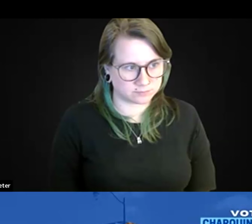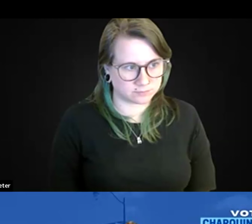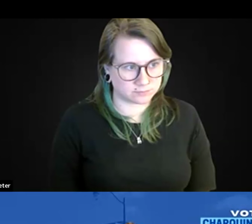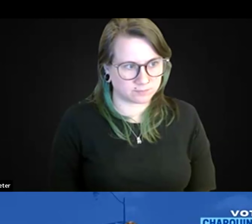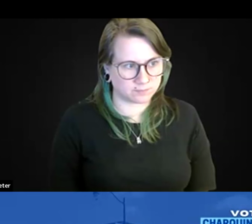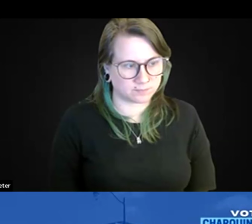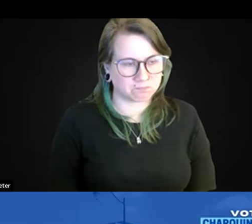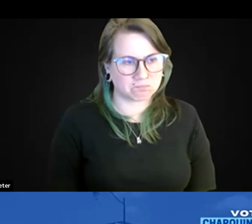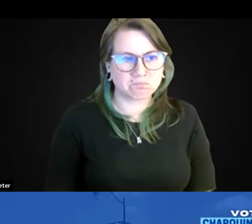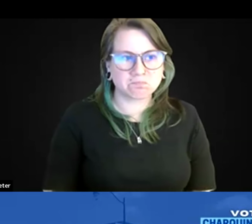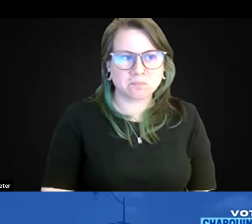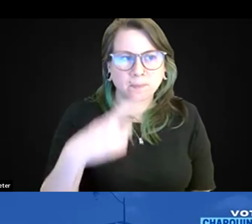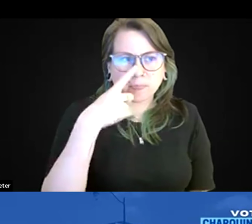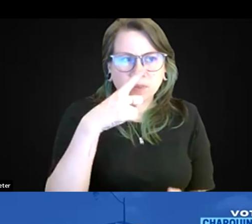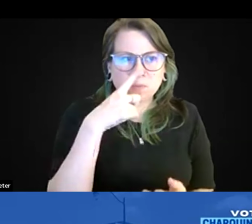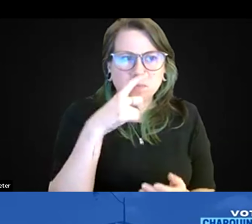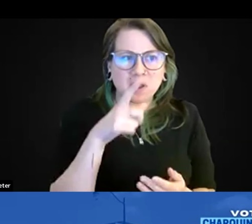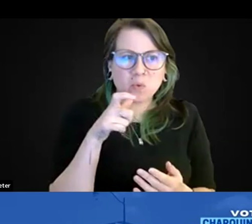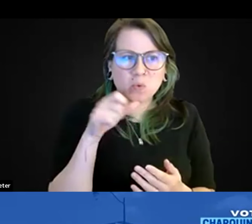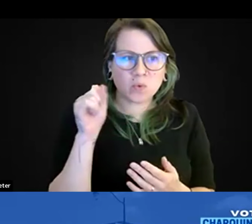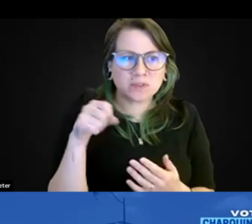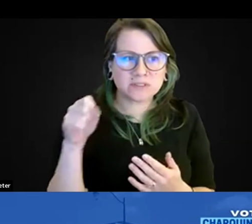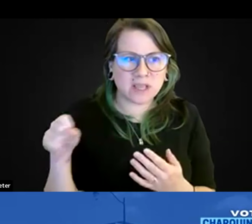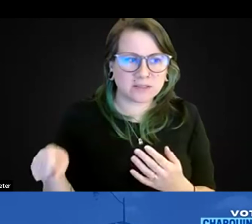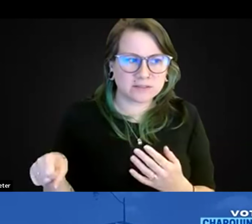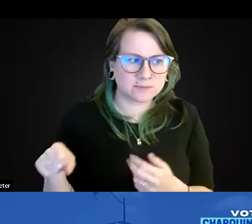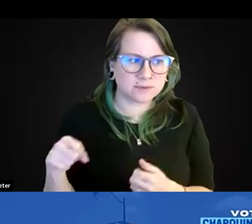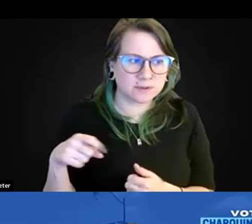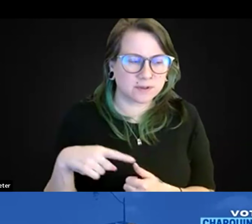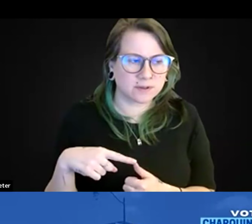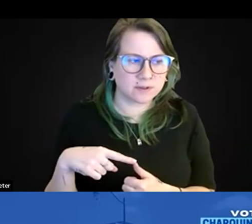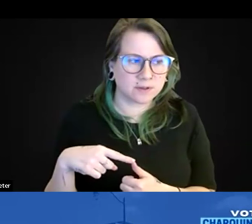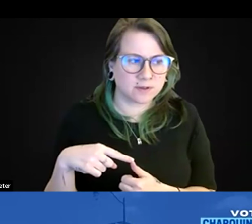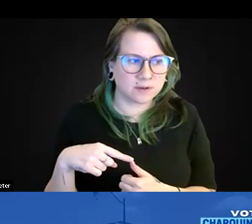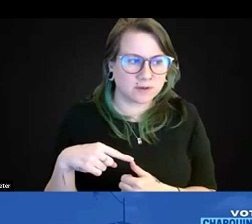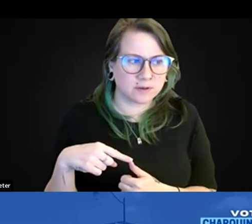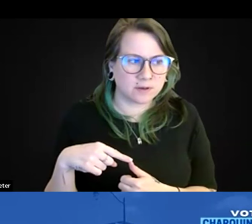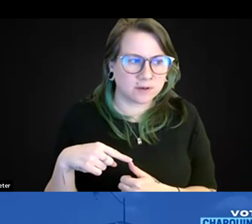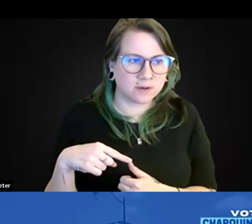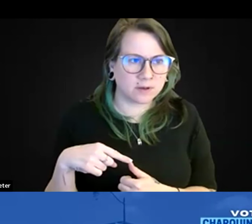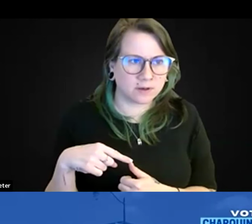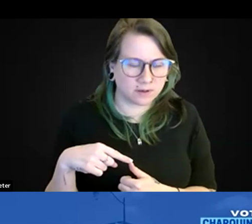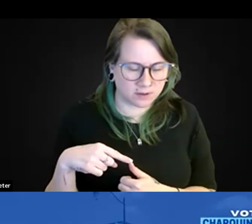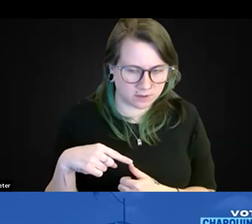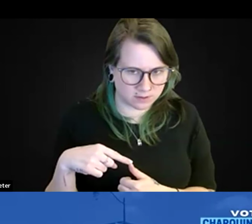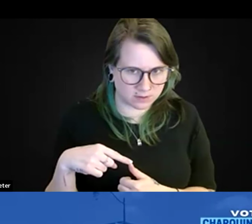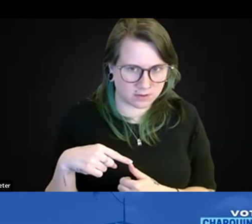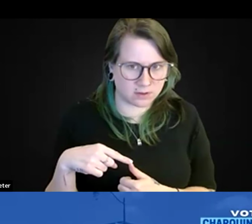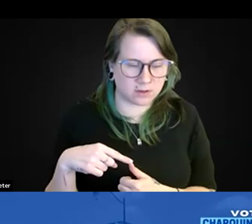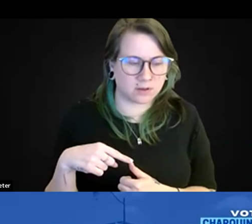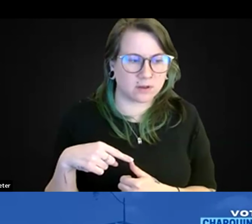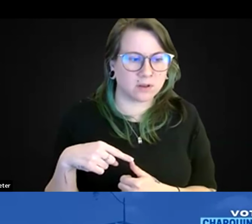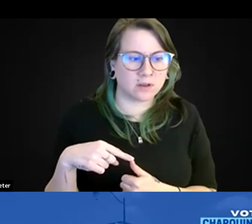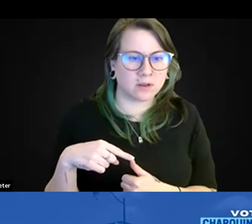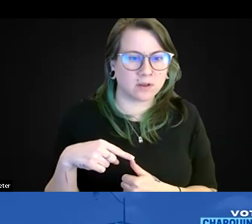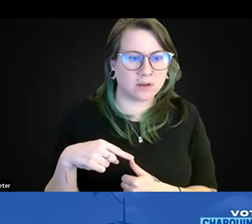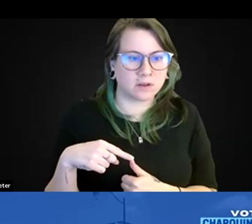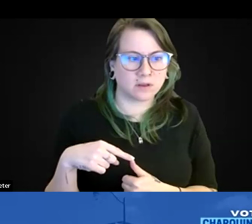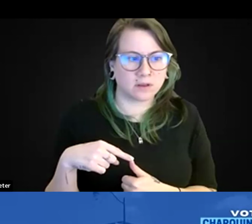the can you repeat the yeses, Andy? Yes, I had yeses from